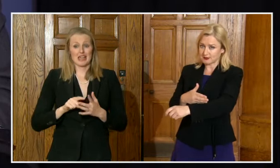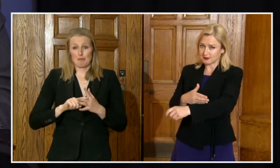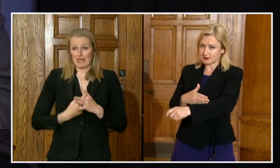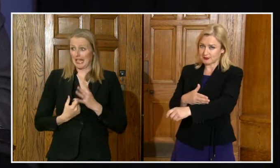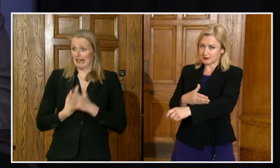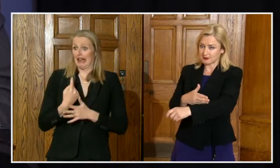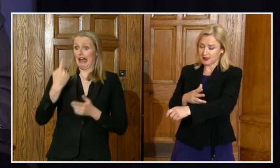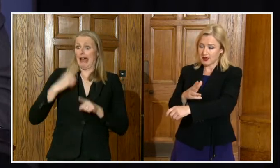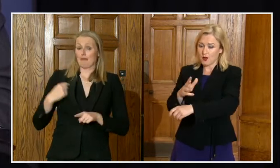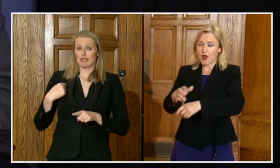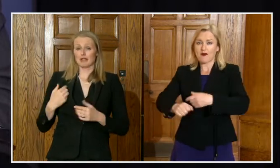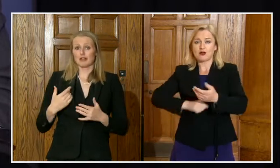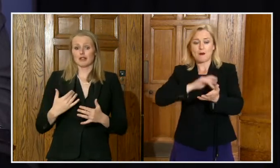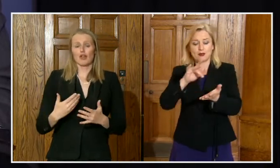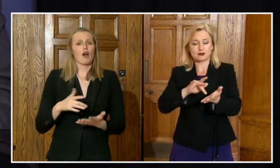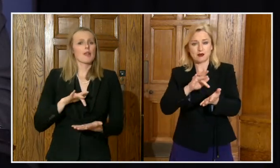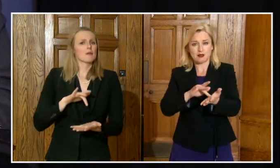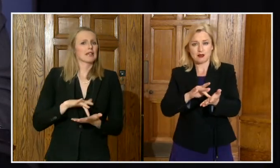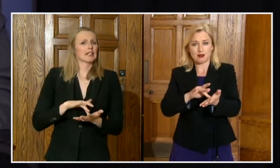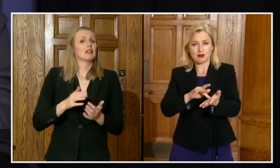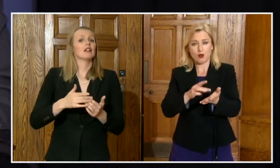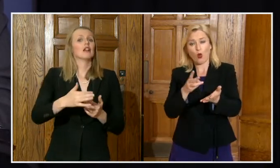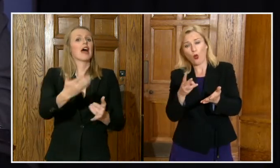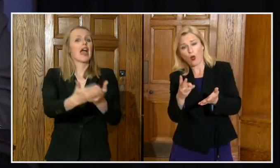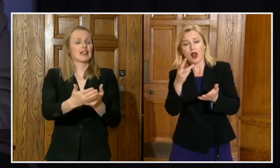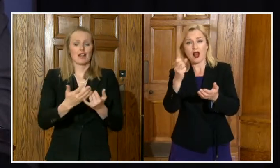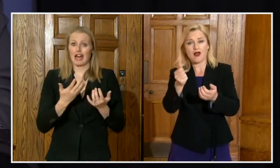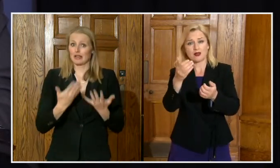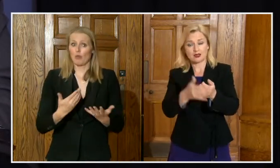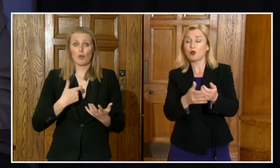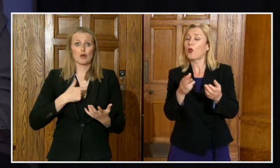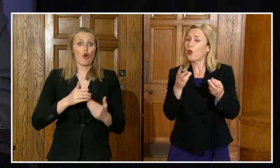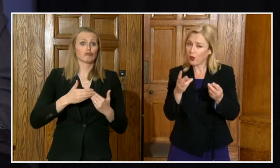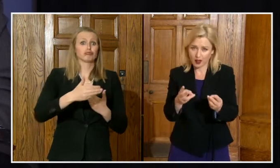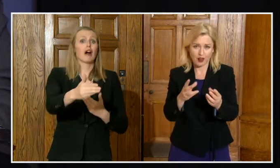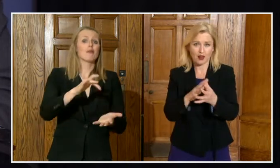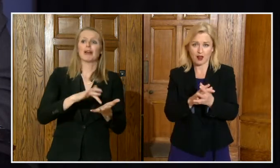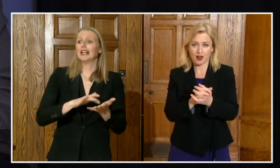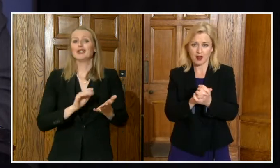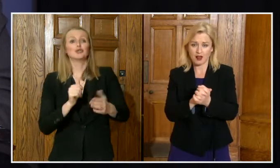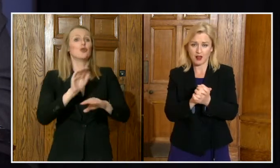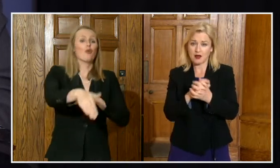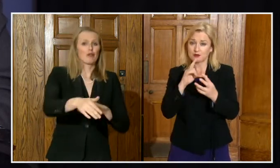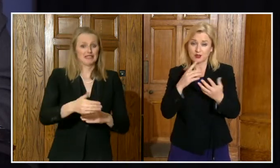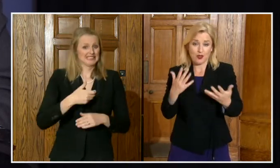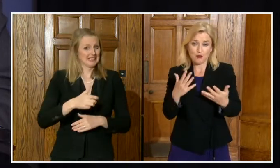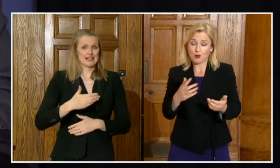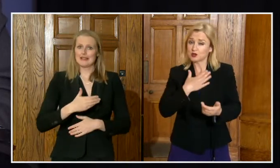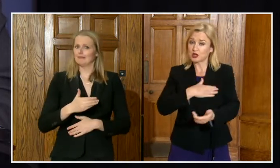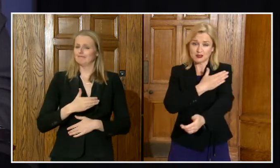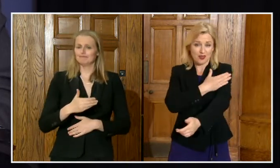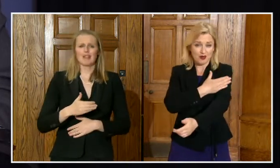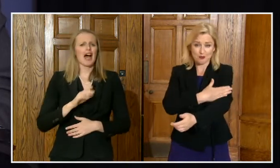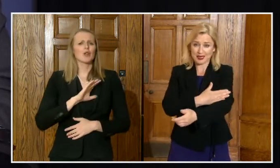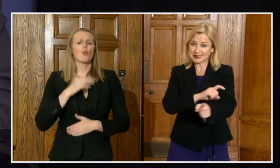us, we are only yet at the beginning. It's important too that when we all look back, that none of us look